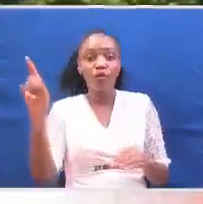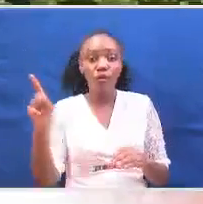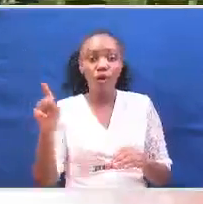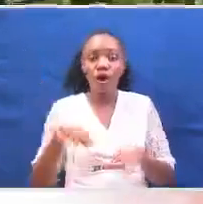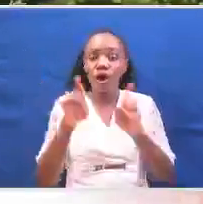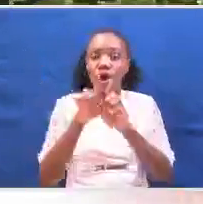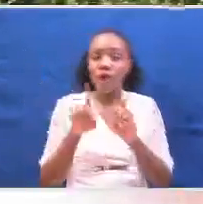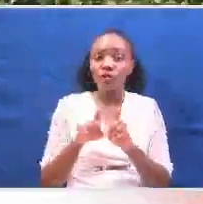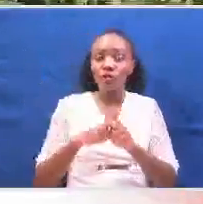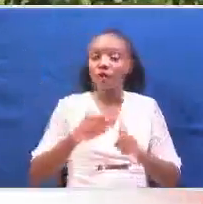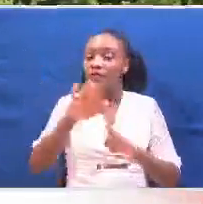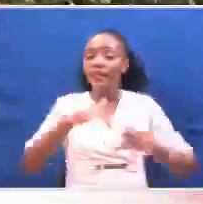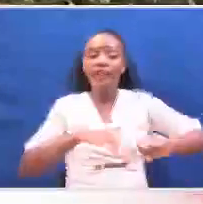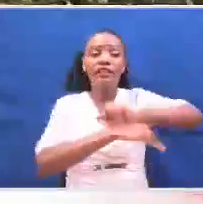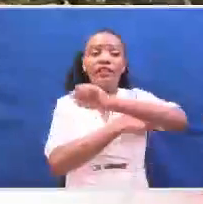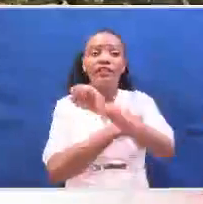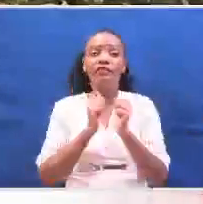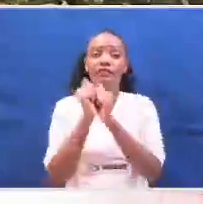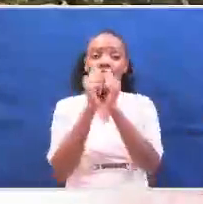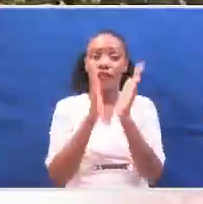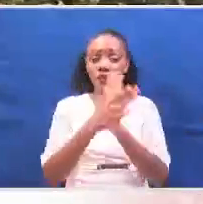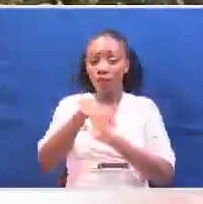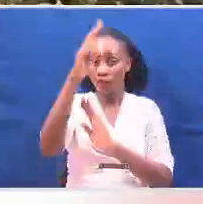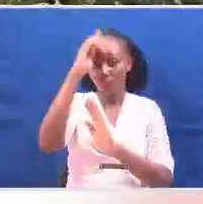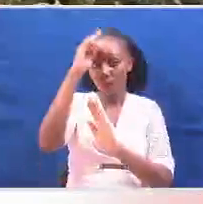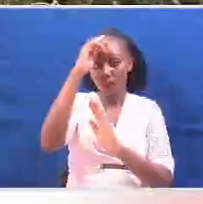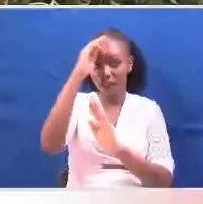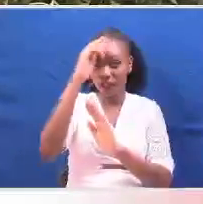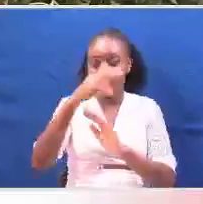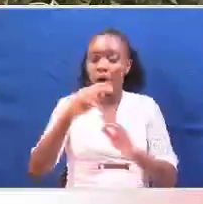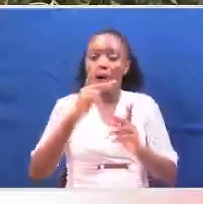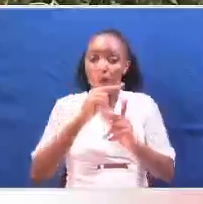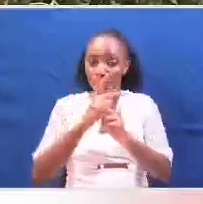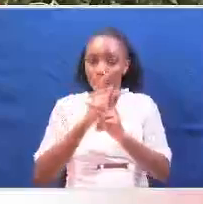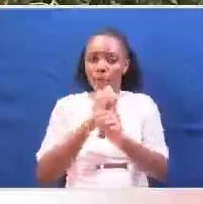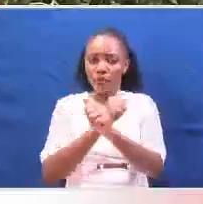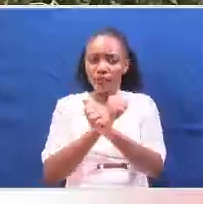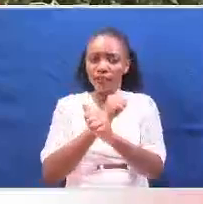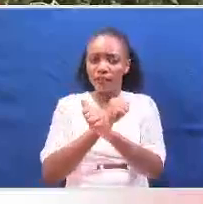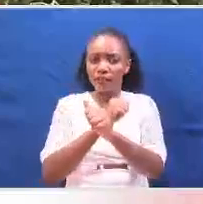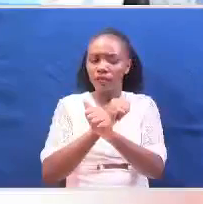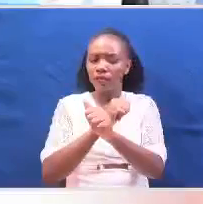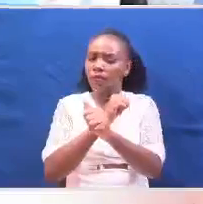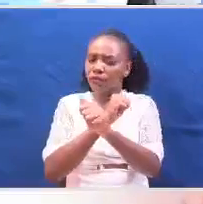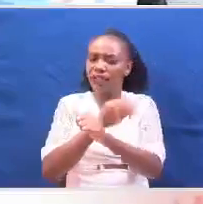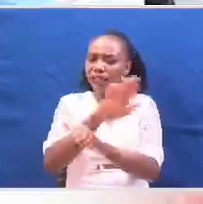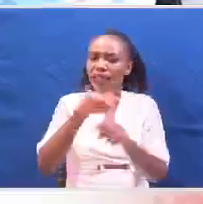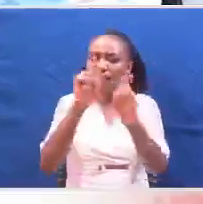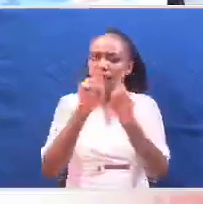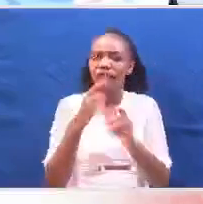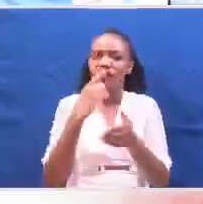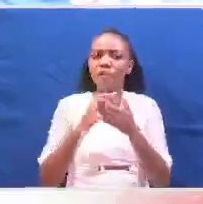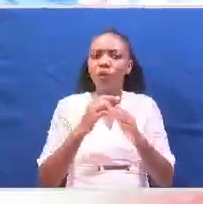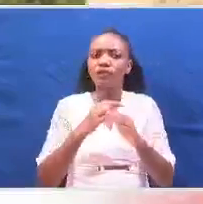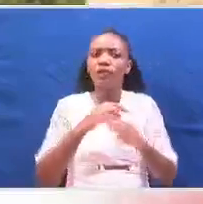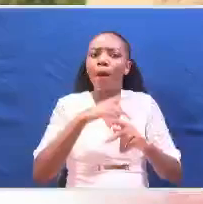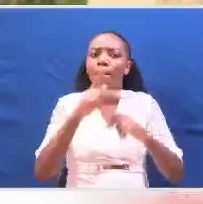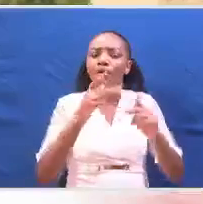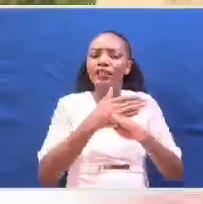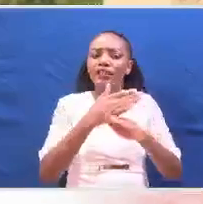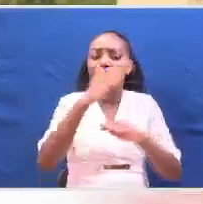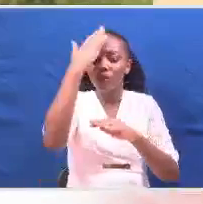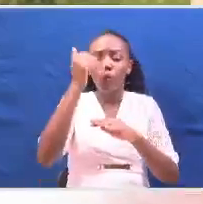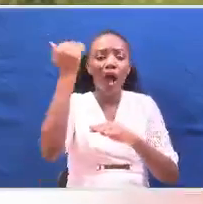The area chief, who together with the police heavily guarded the exercise, say the process was delayed due to a court order.